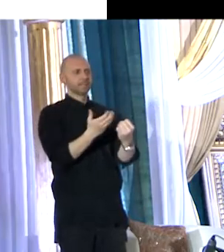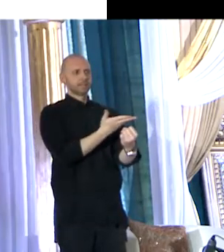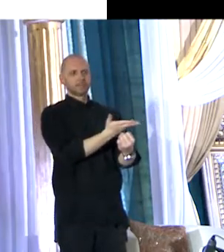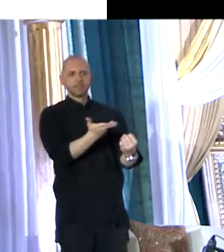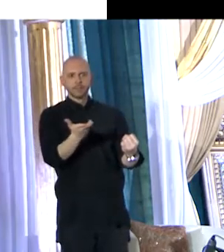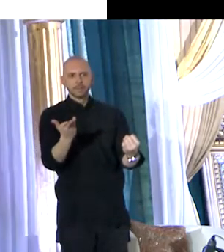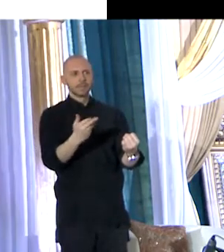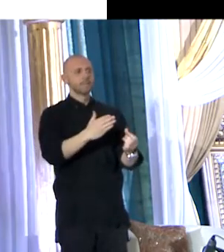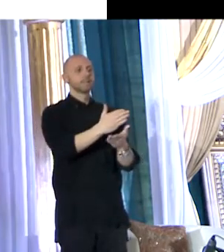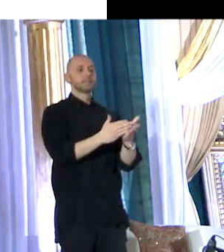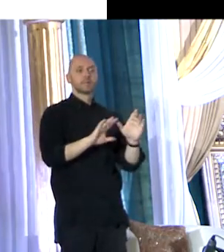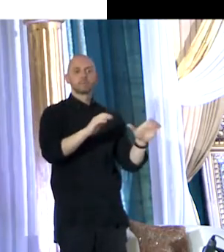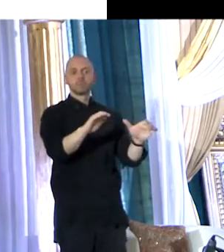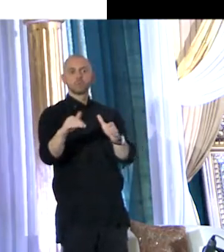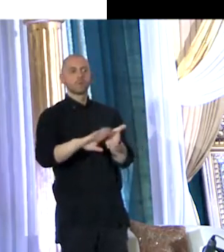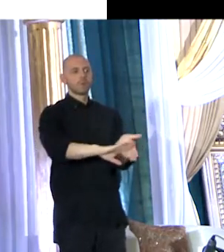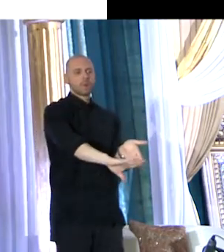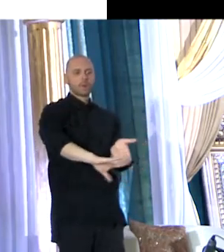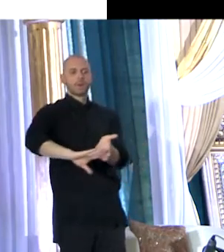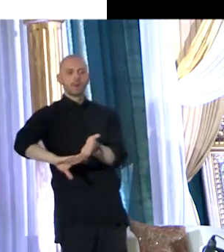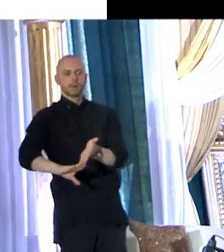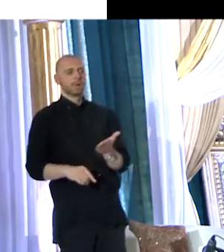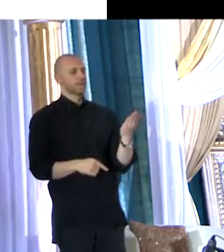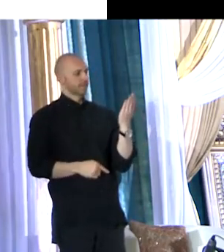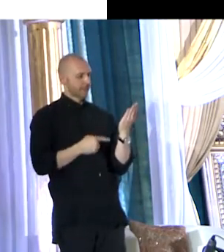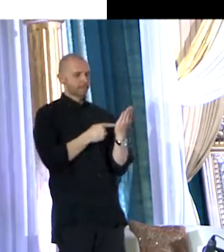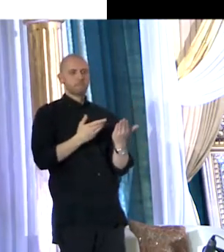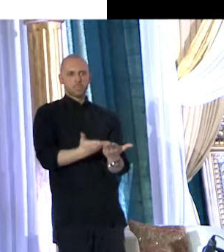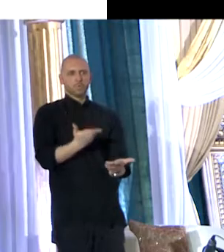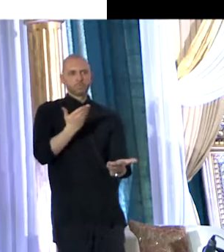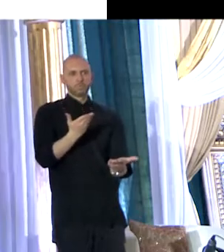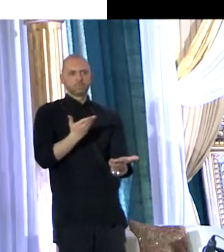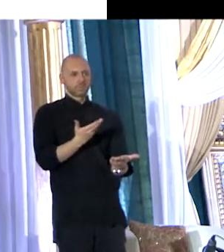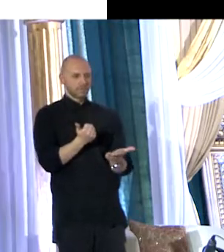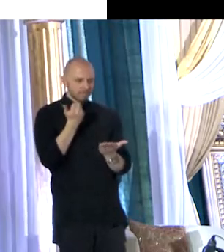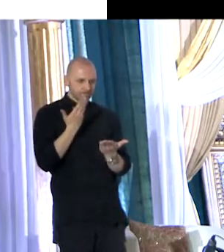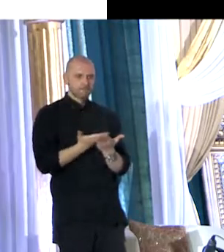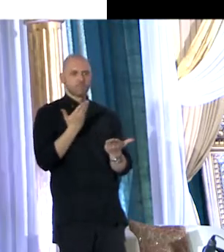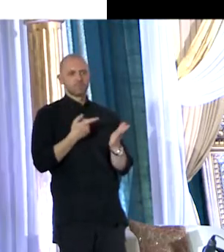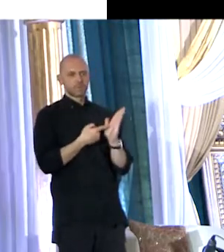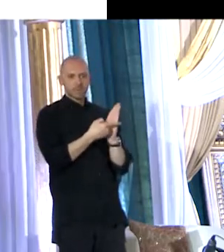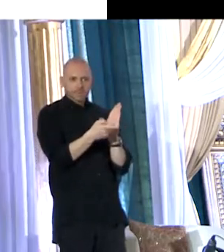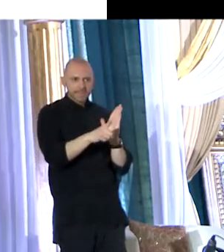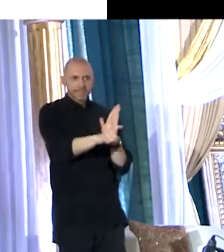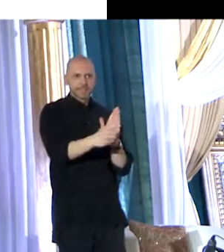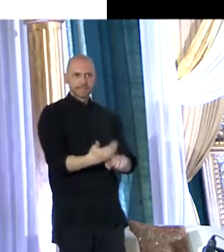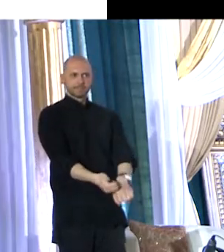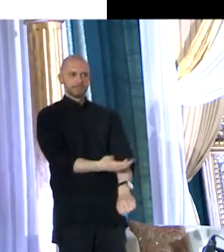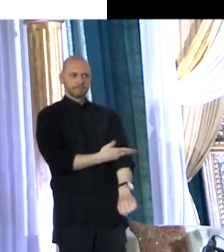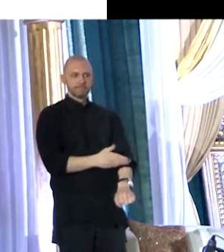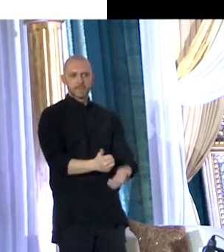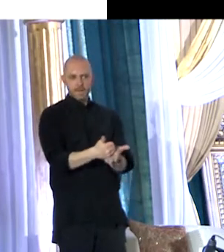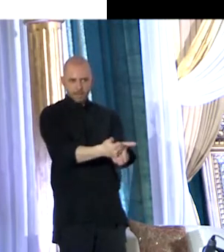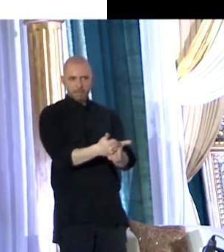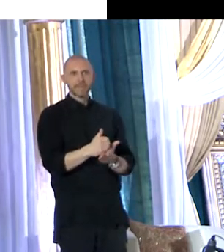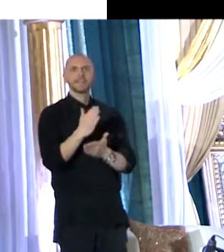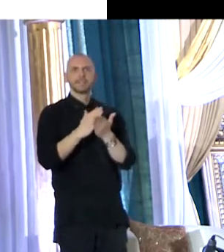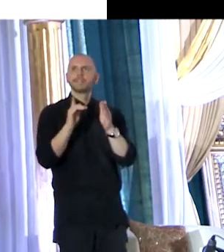be marginalized or not well understood, and in a way help maybe address some of the stereotypes which unfortunately are out